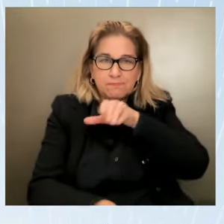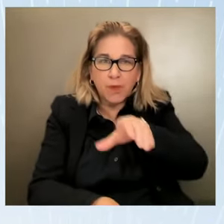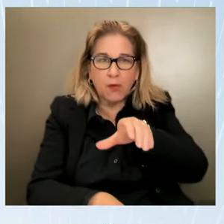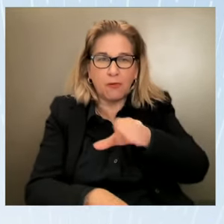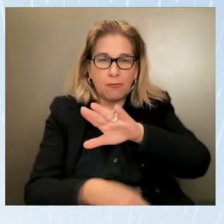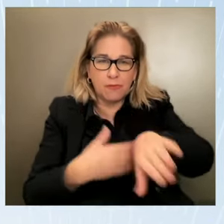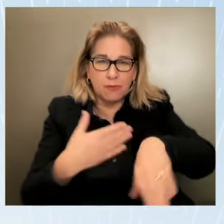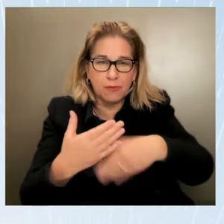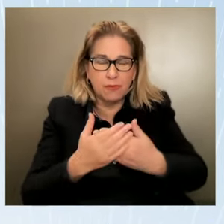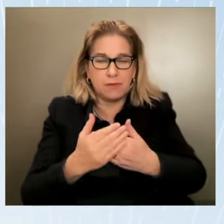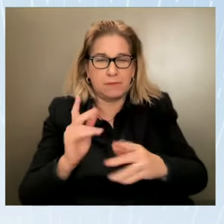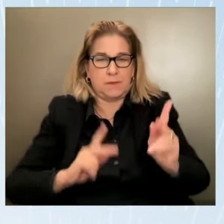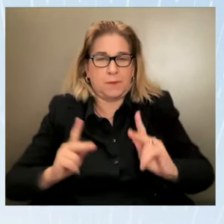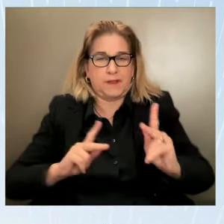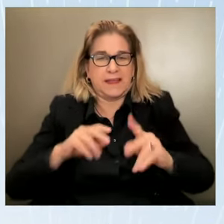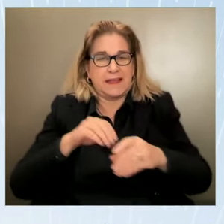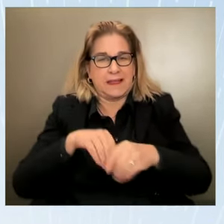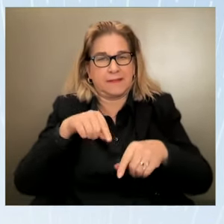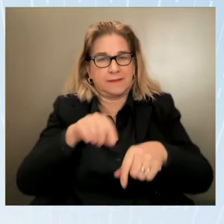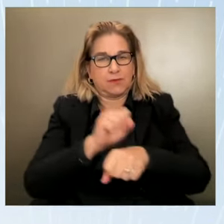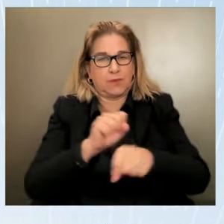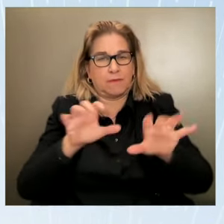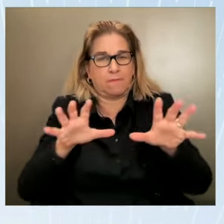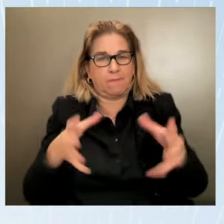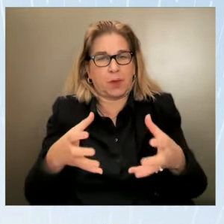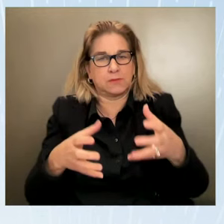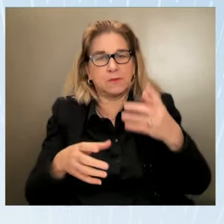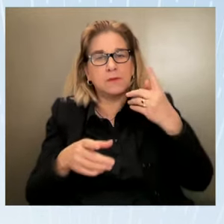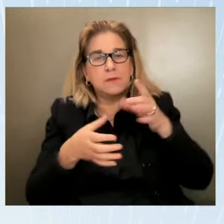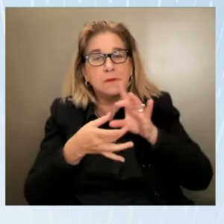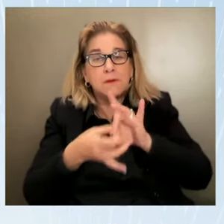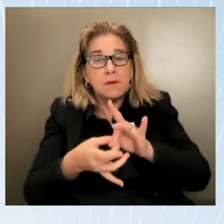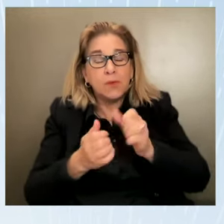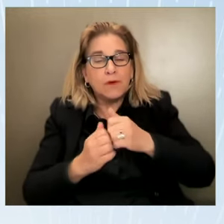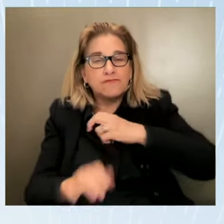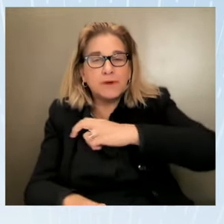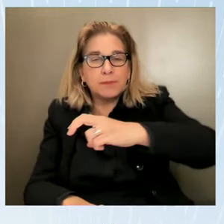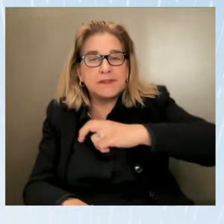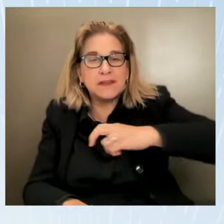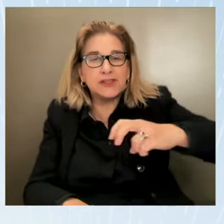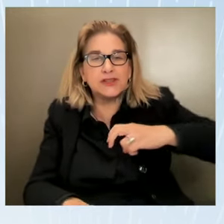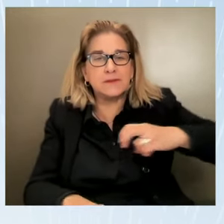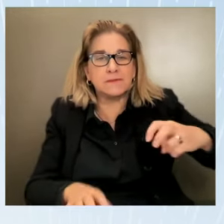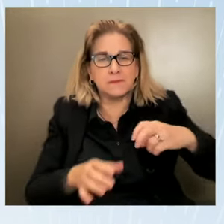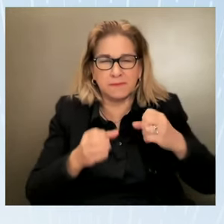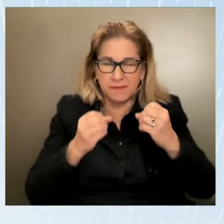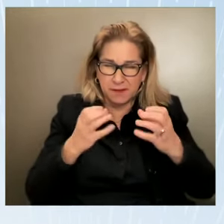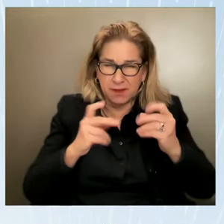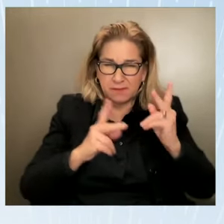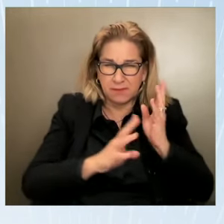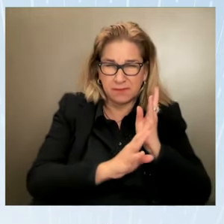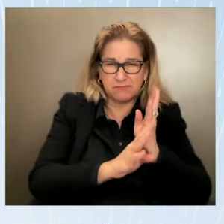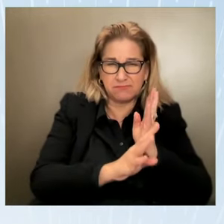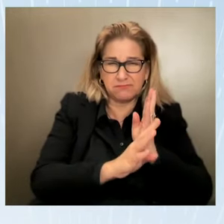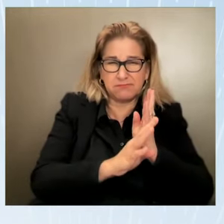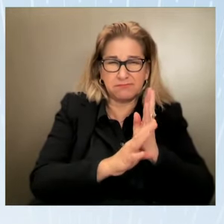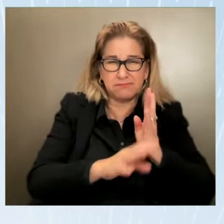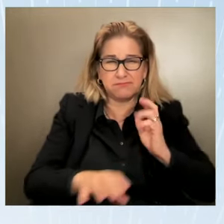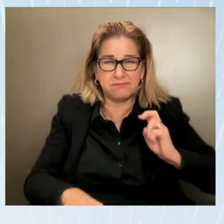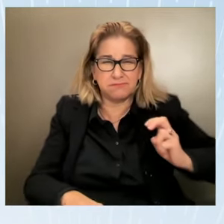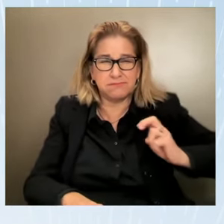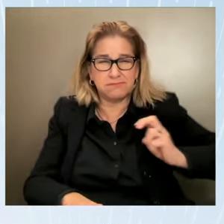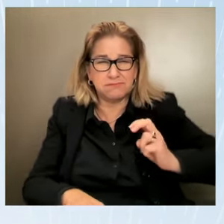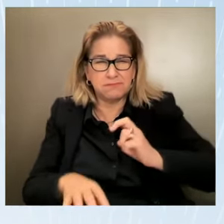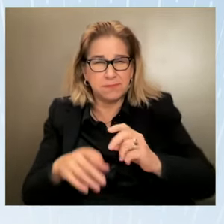the traveling public, which is hundreds of millions strong, to be the eyes and ears of our collective effort. They can then be the force multiplier